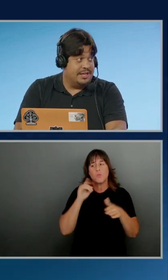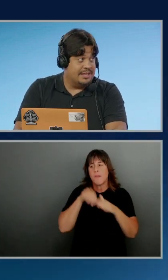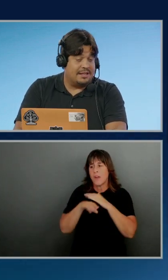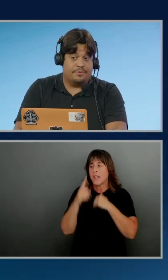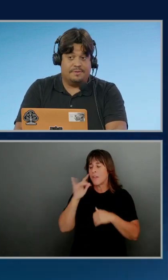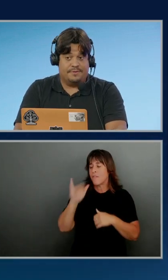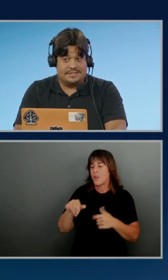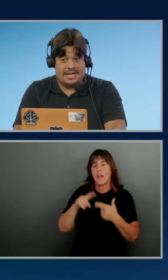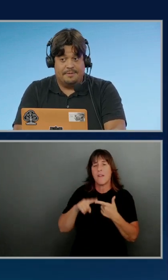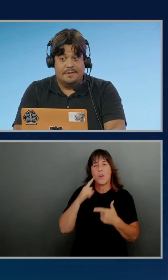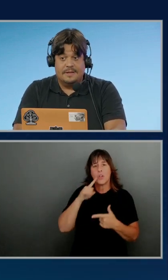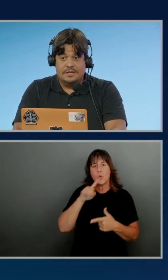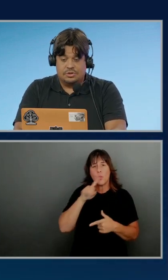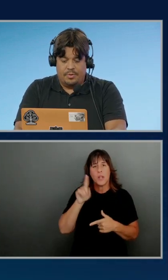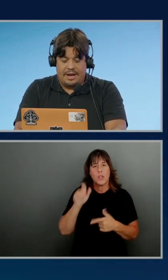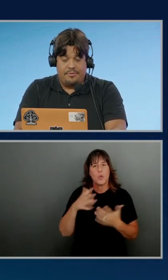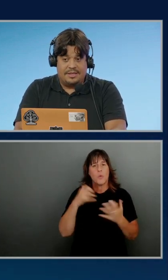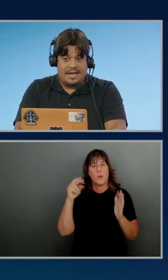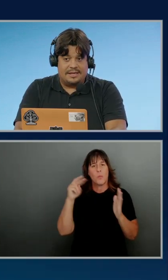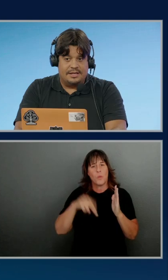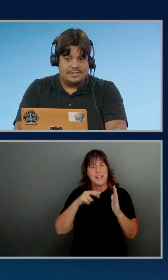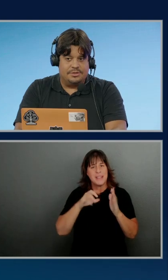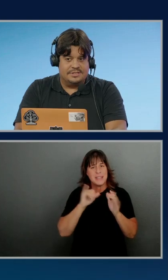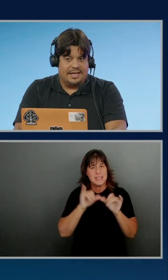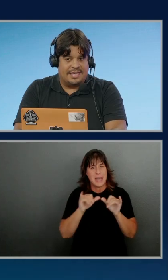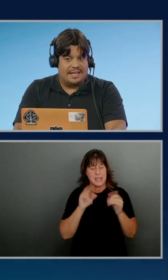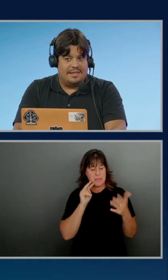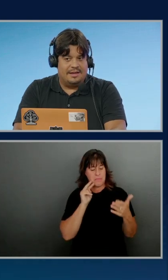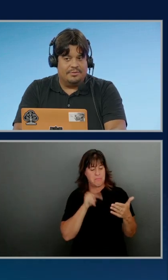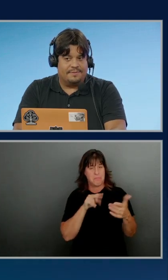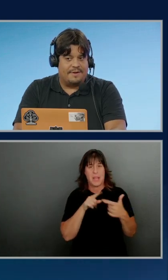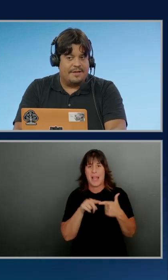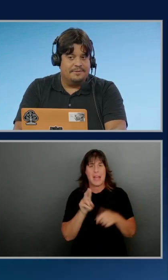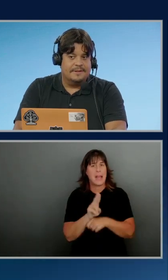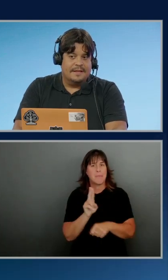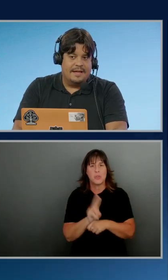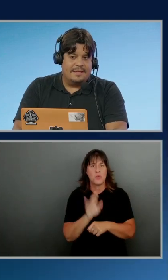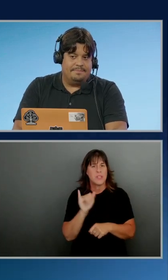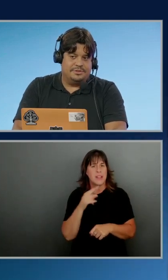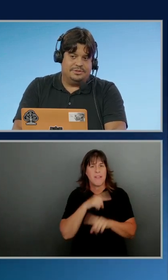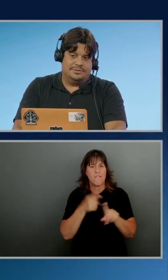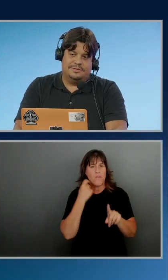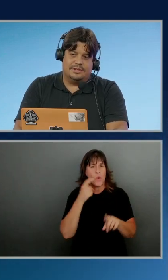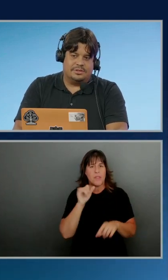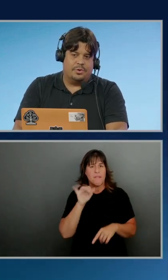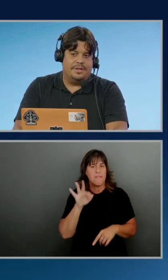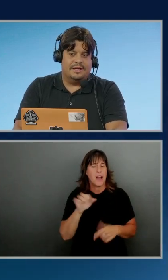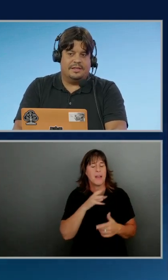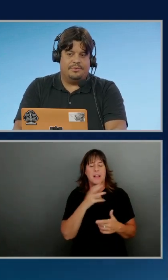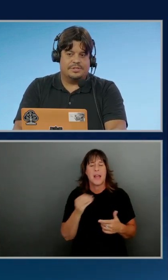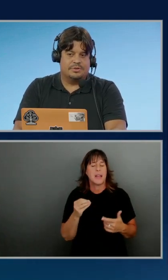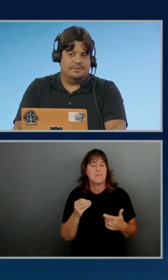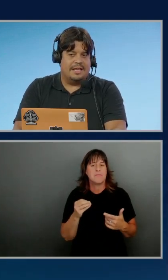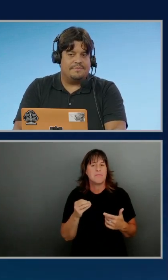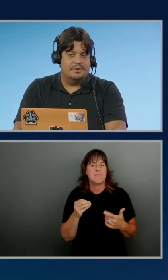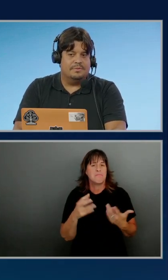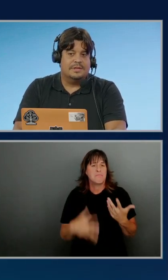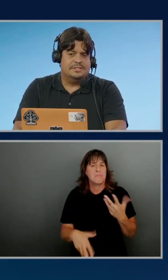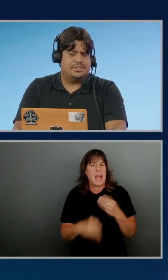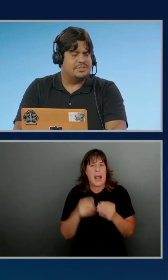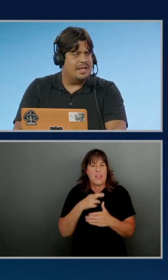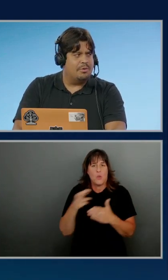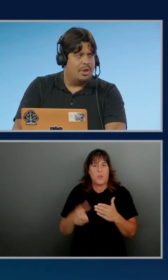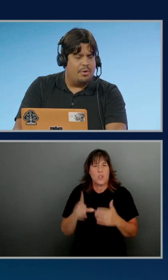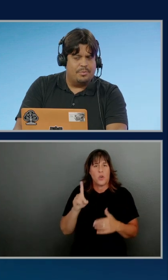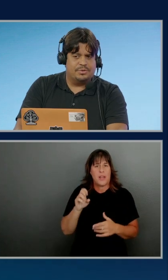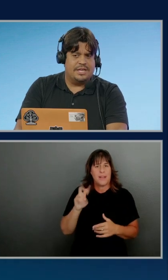through reading that for the first time. Okay. So when I read that, and I'm just using a cat here on the file, and I'm throwing the results on DevNode